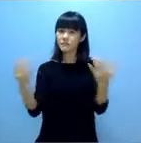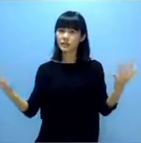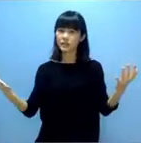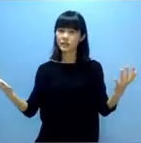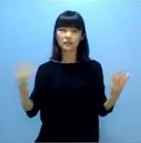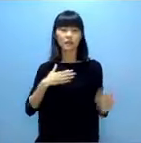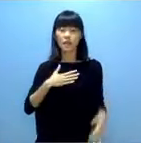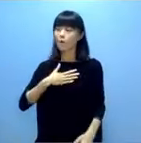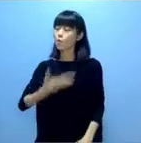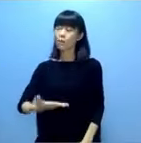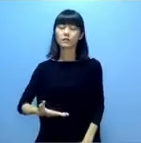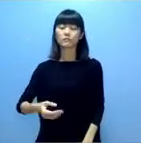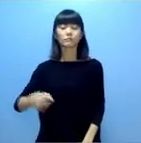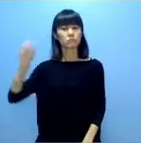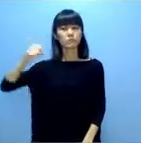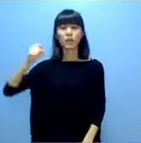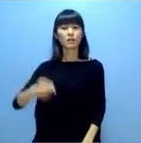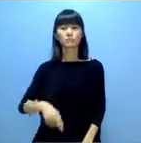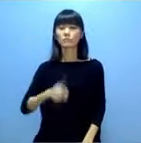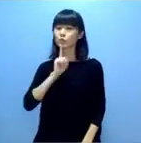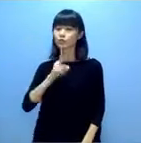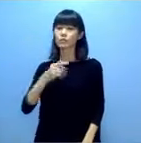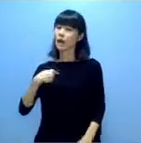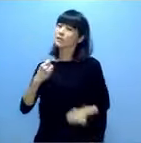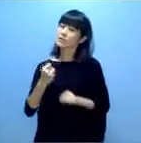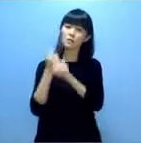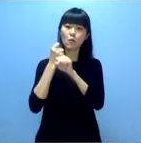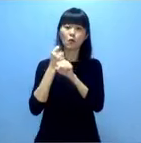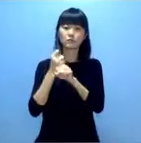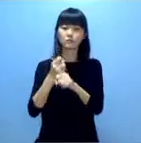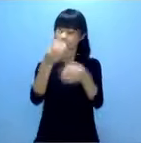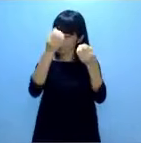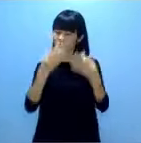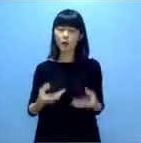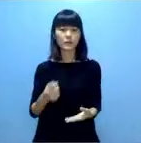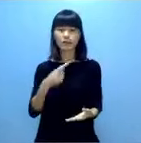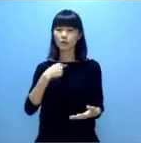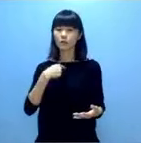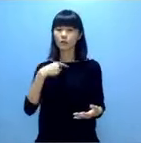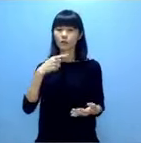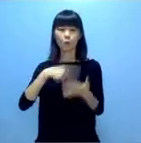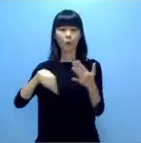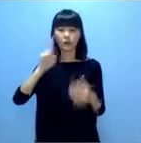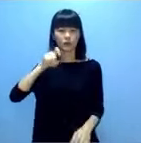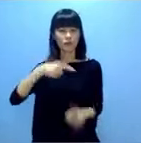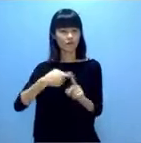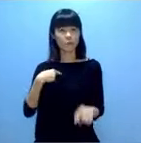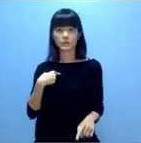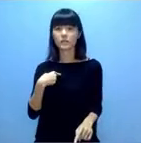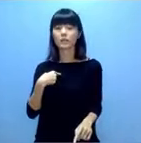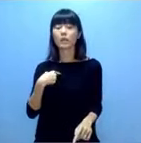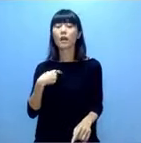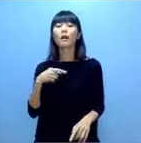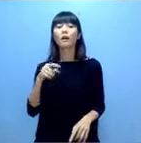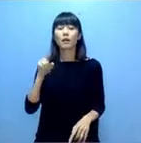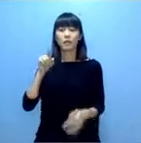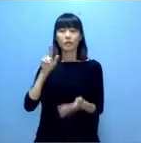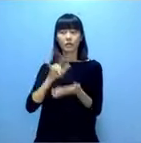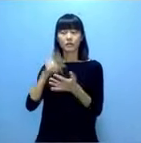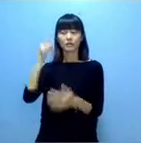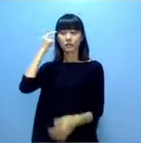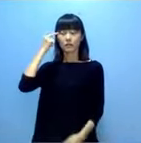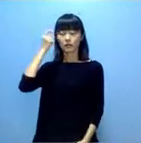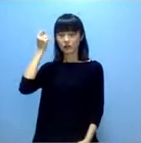said, yeah, sign me on, you know, I'm going to support you. Just tell me what you need me to do. And I think that, that was really a light bulb moment to